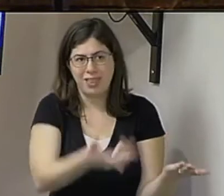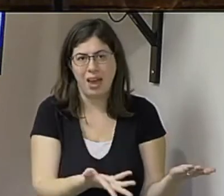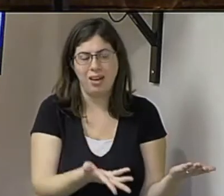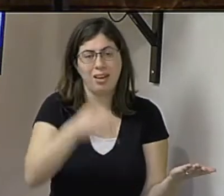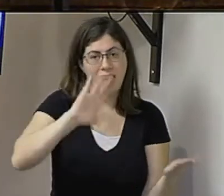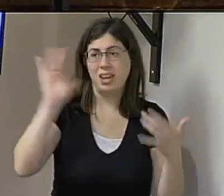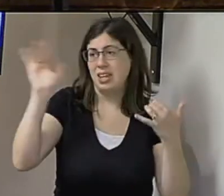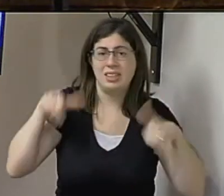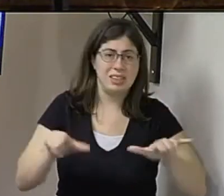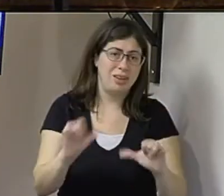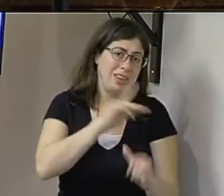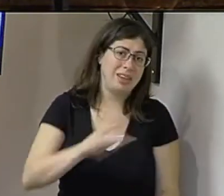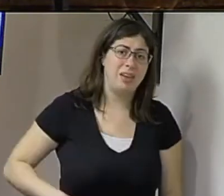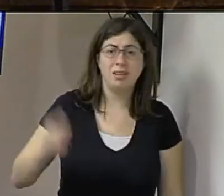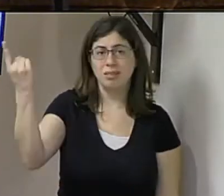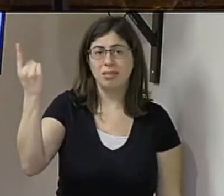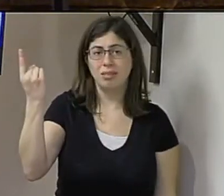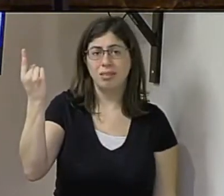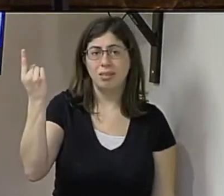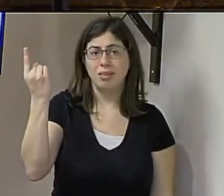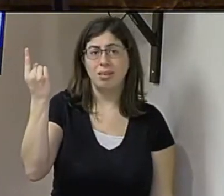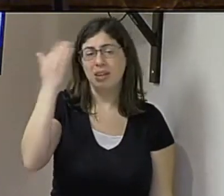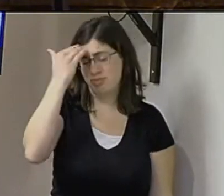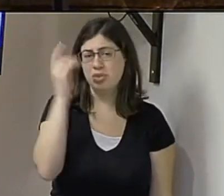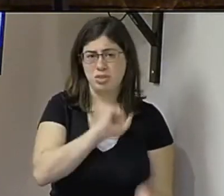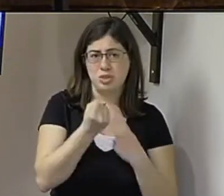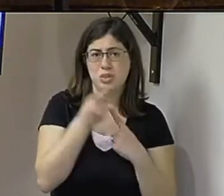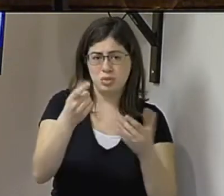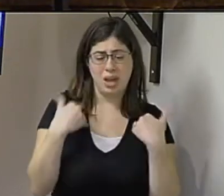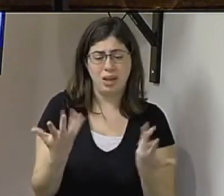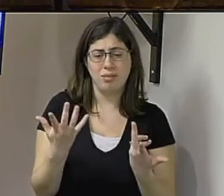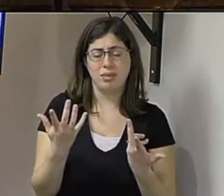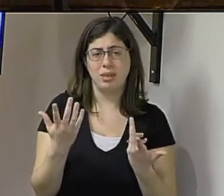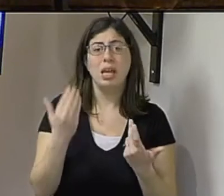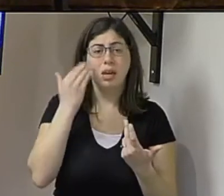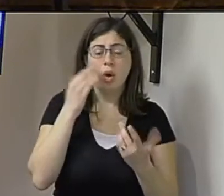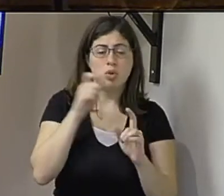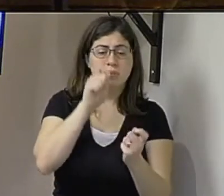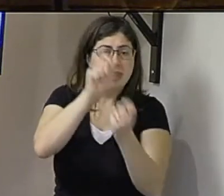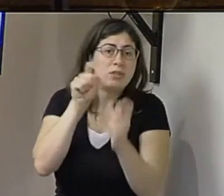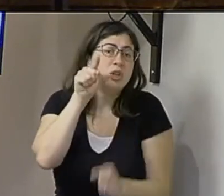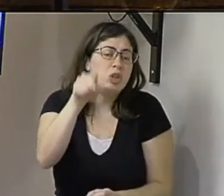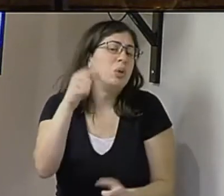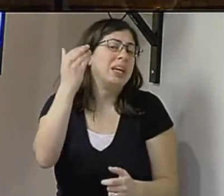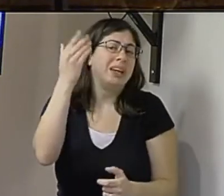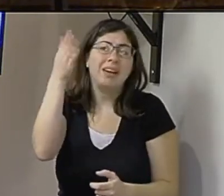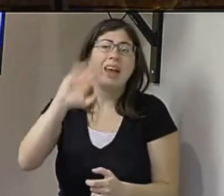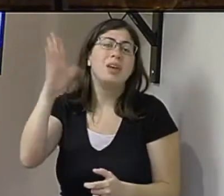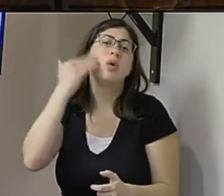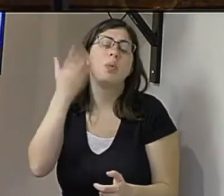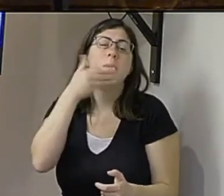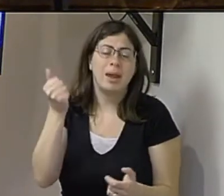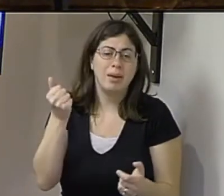God's still the king over all this. God knows the situation that you're in. God knows uniquely to you. God knows better than you know, right? Maybe